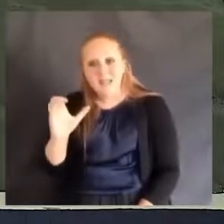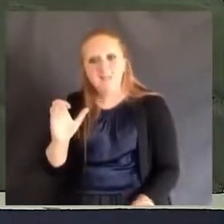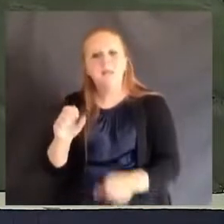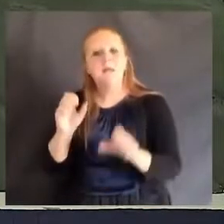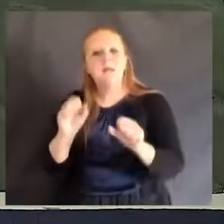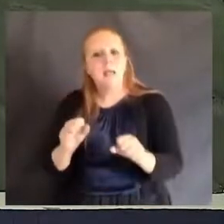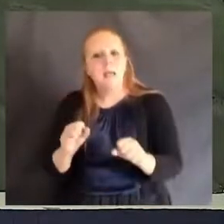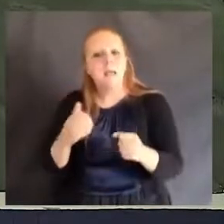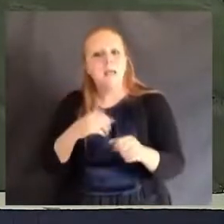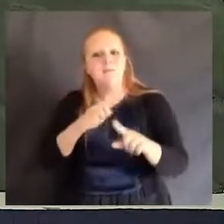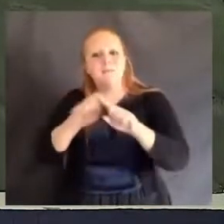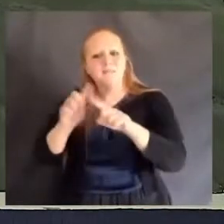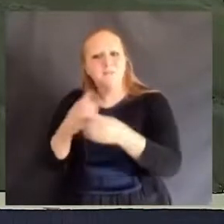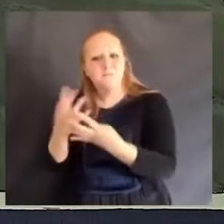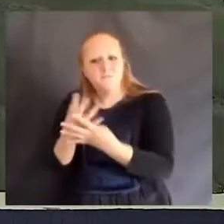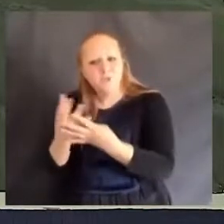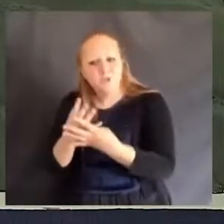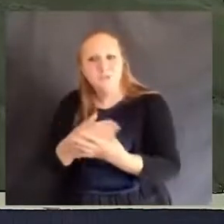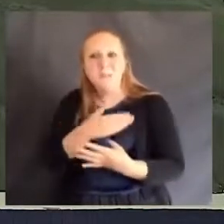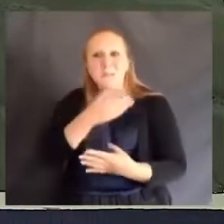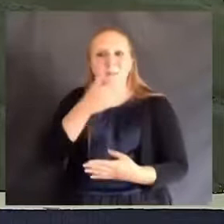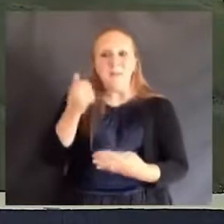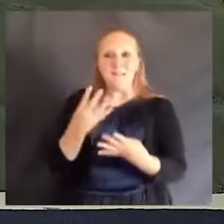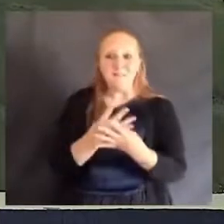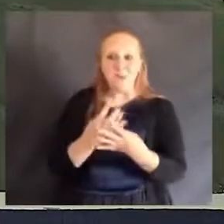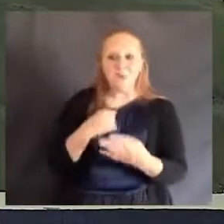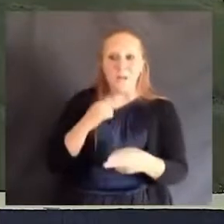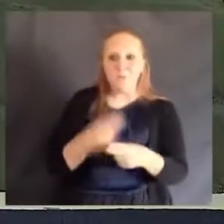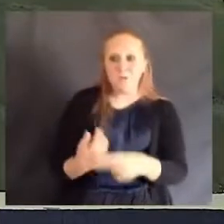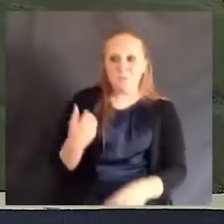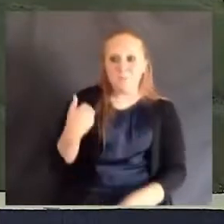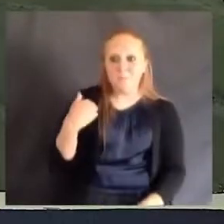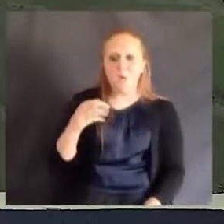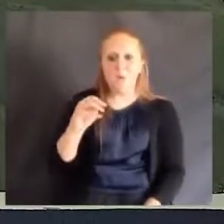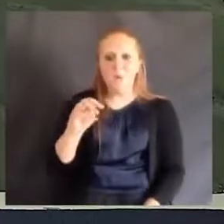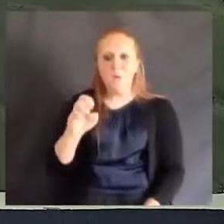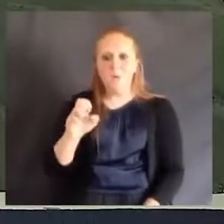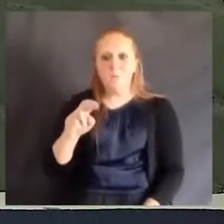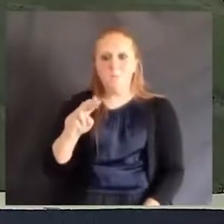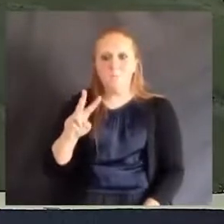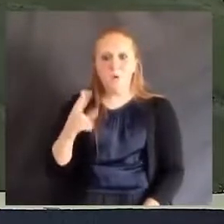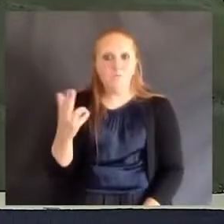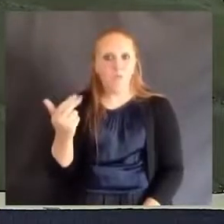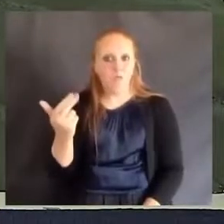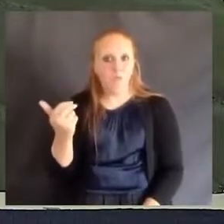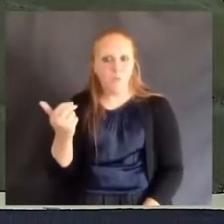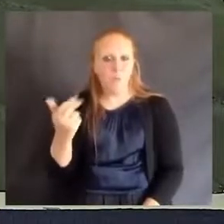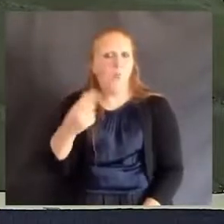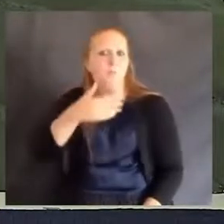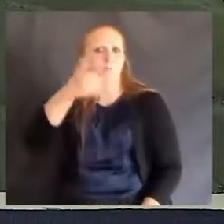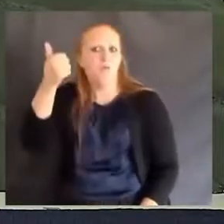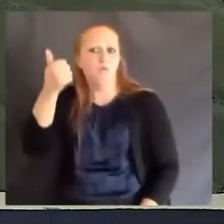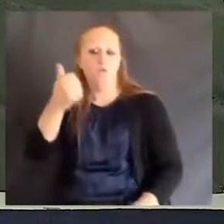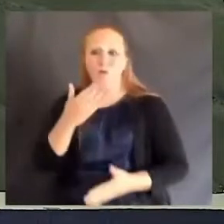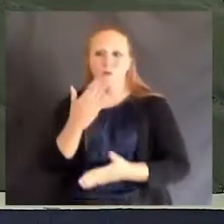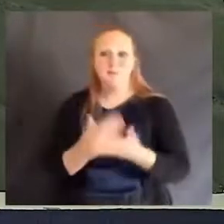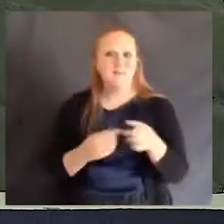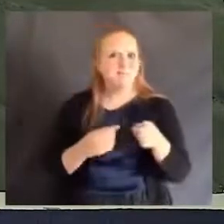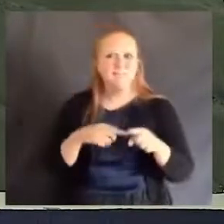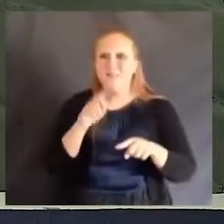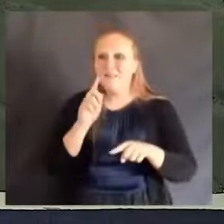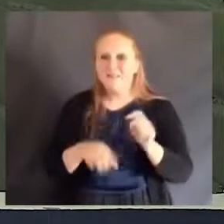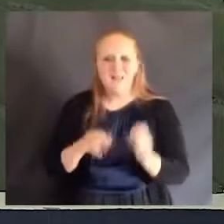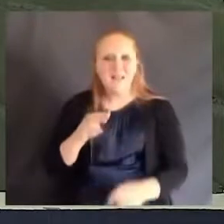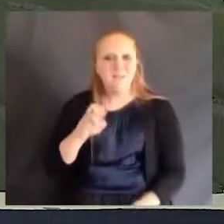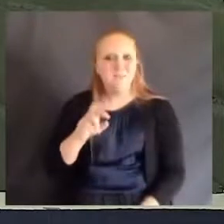The best filter to have is a MERV 13 or higher. Some can't take a MERV 13. Right now